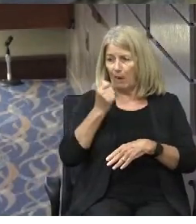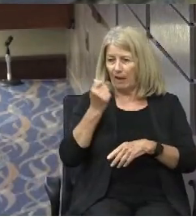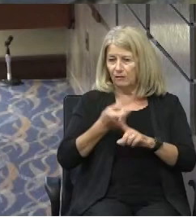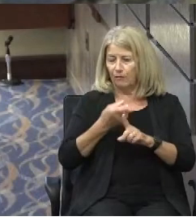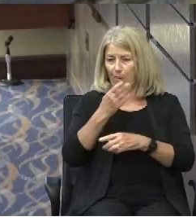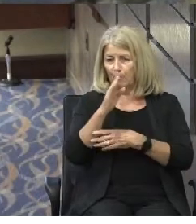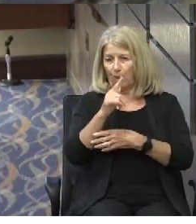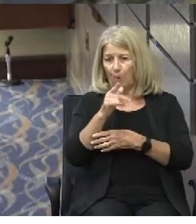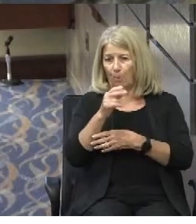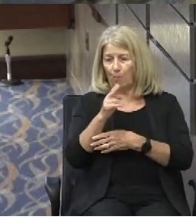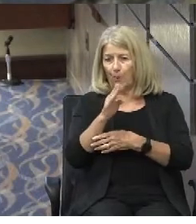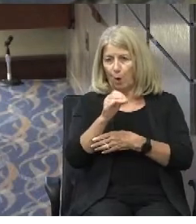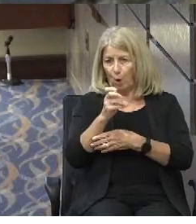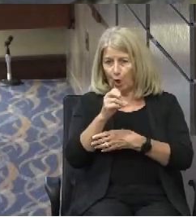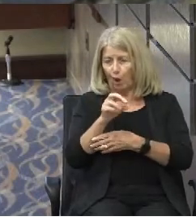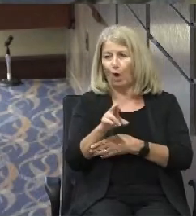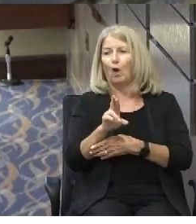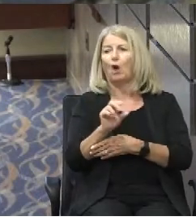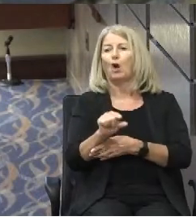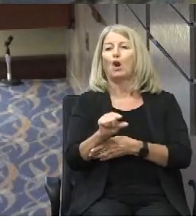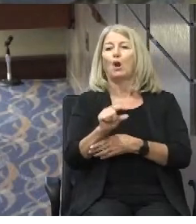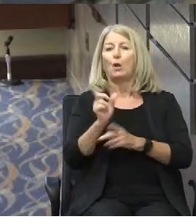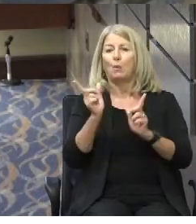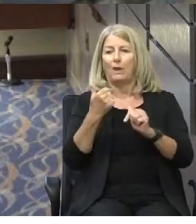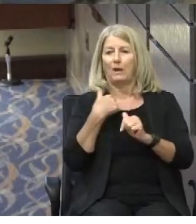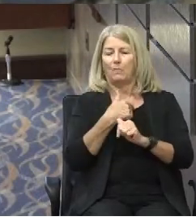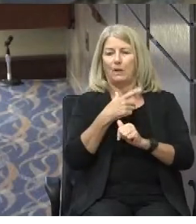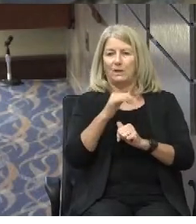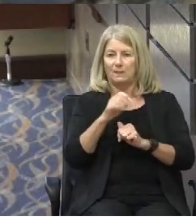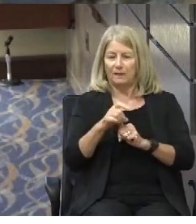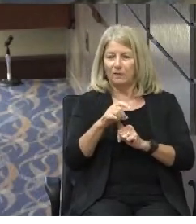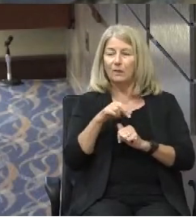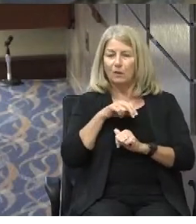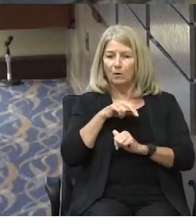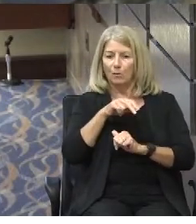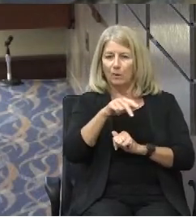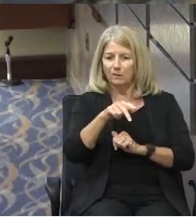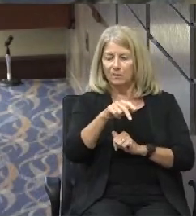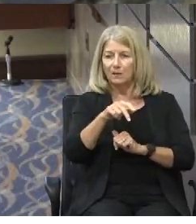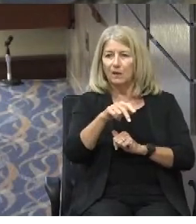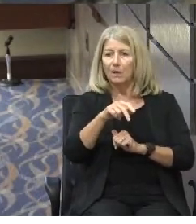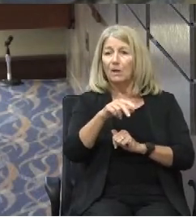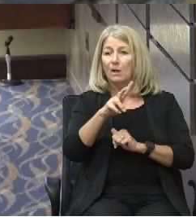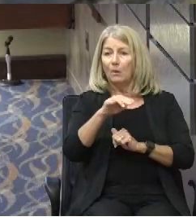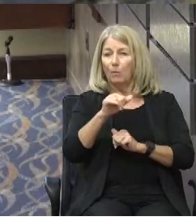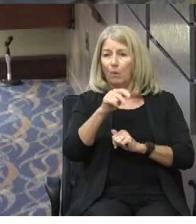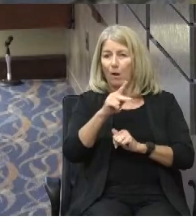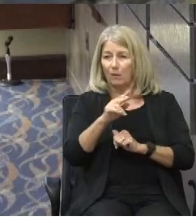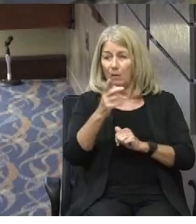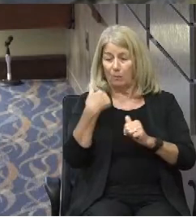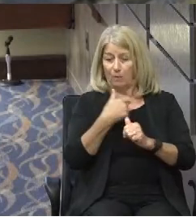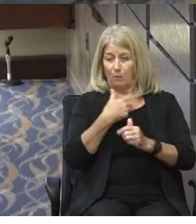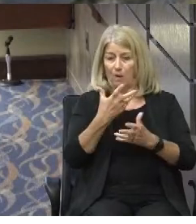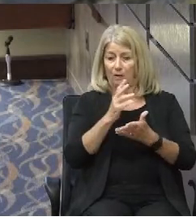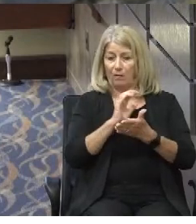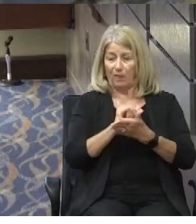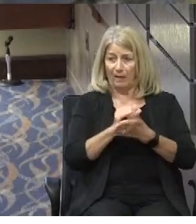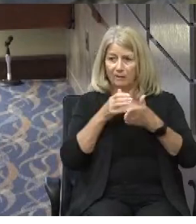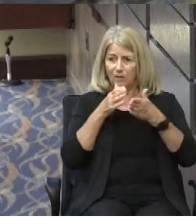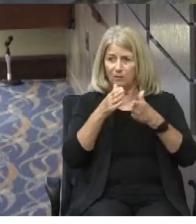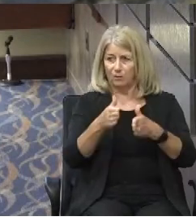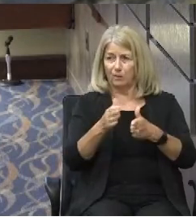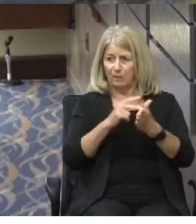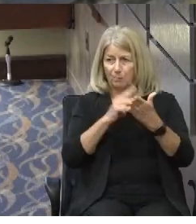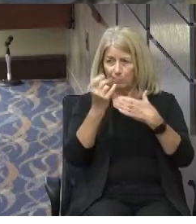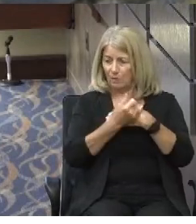Creative Waco, when we did the crosswalk for Bridge Street, because we wanted to do that as a street art project, and we weren't successful in that getting